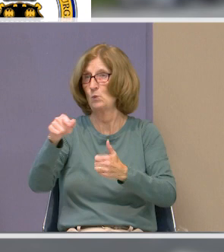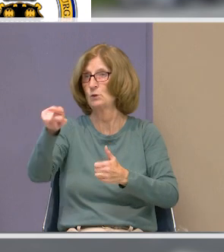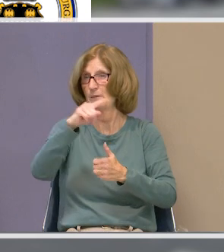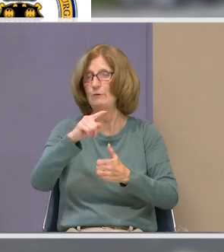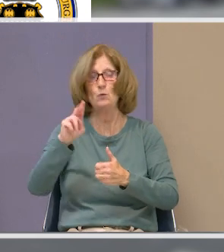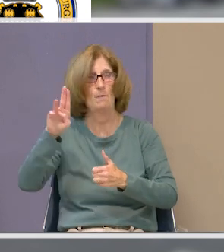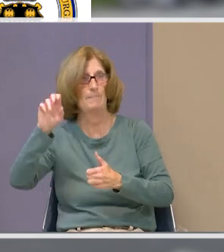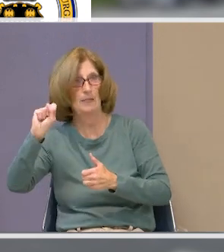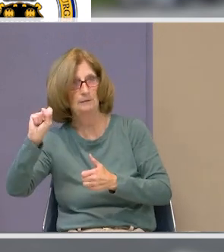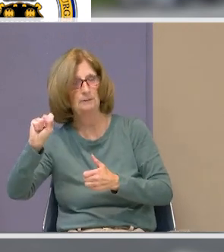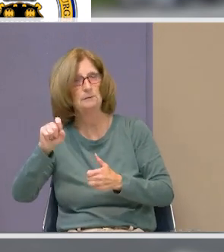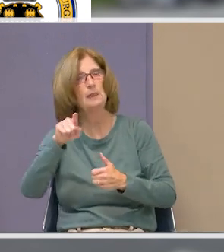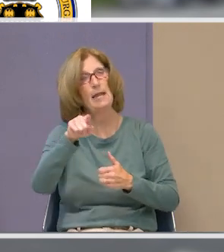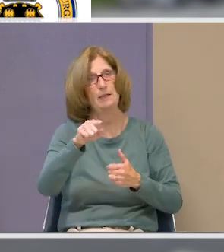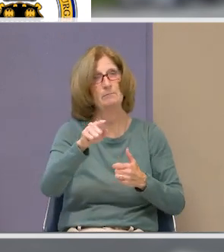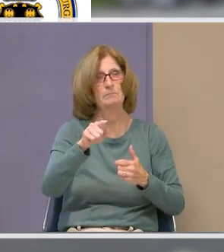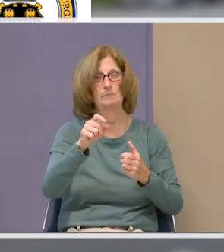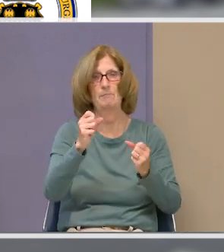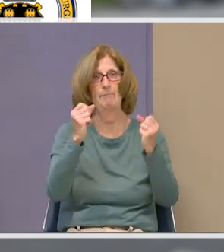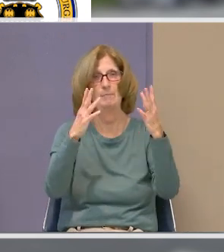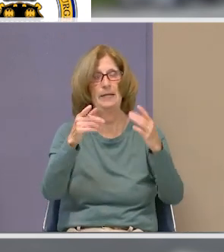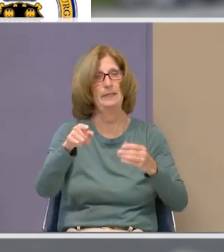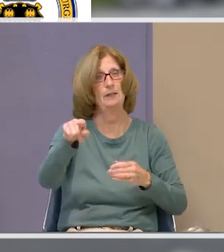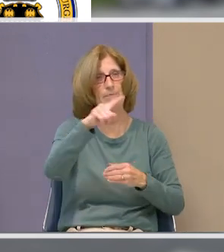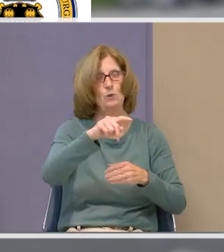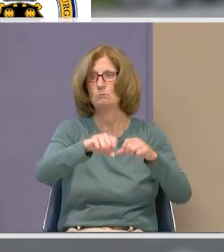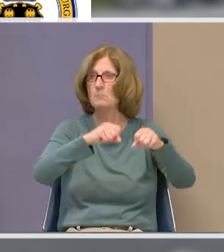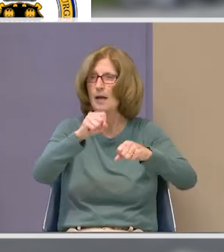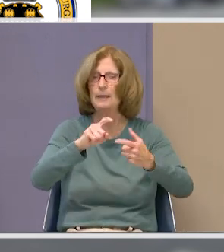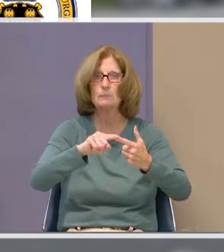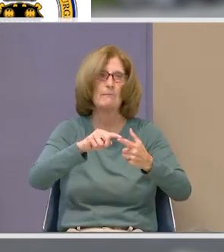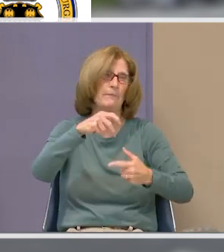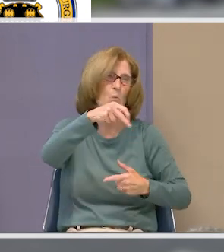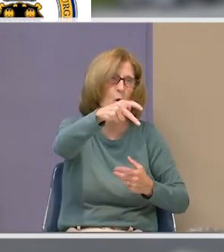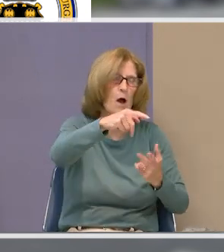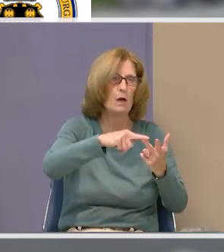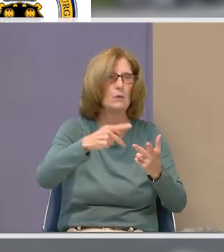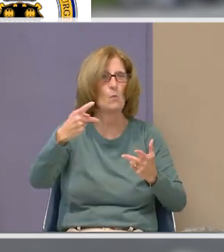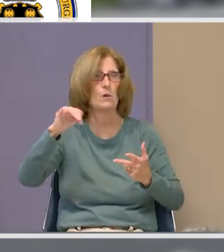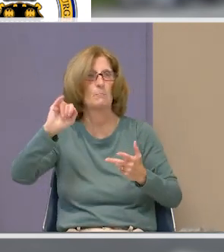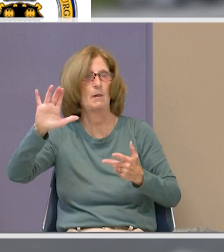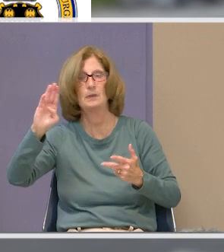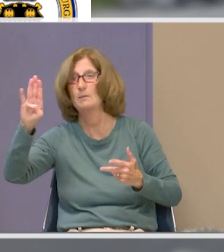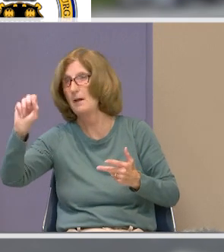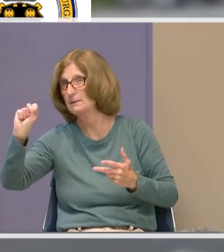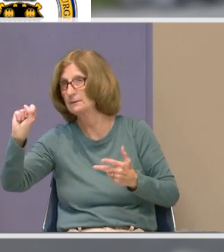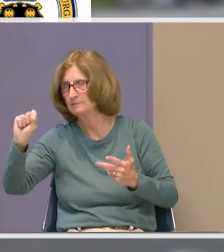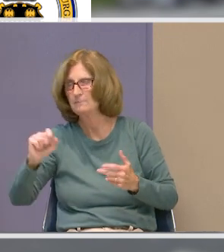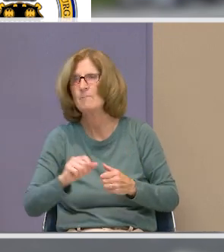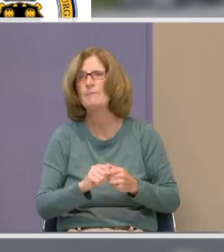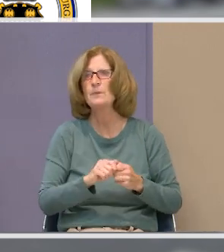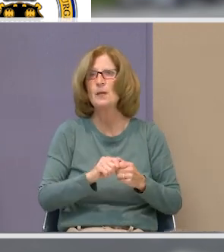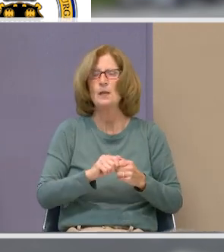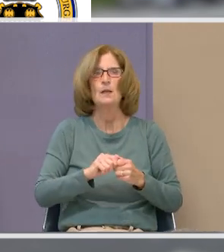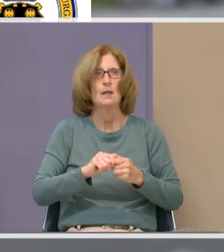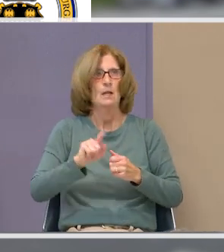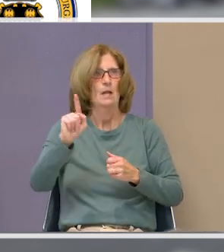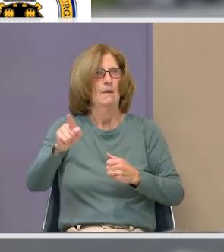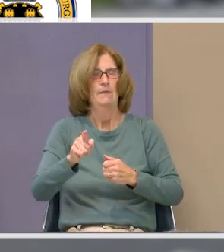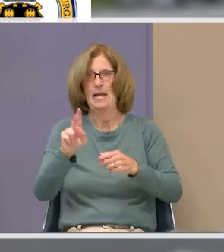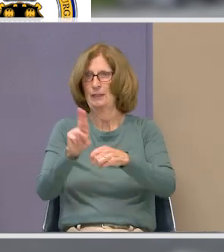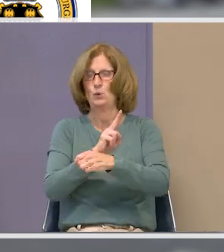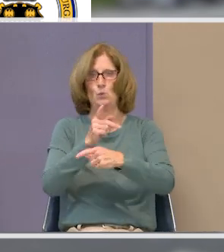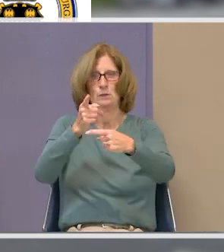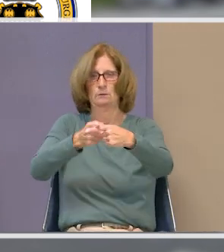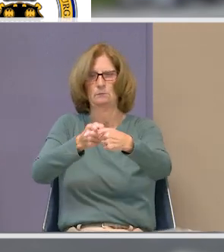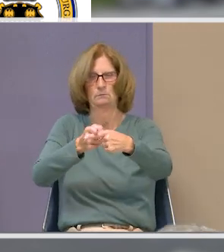transit, and then half dispersed between biking, walking, public transit, and other. As far as intersection use, we asked